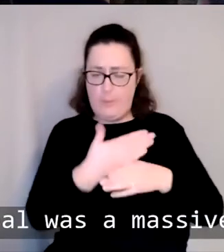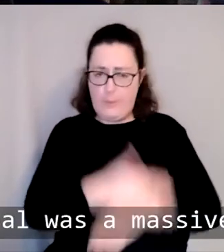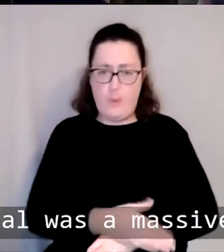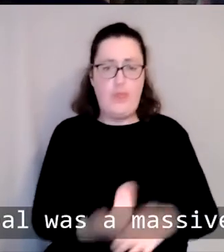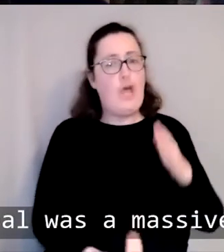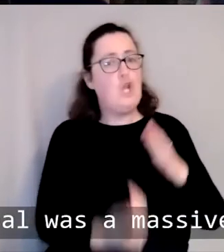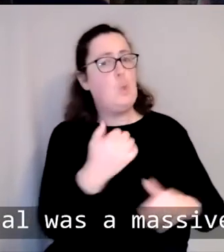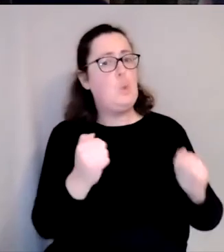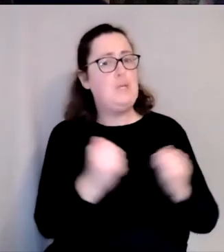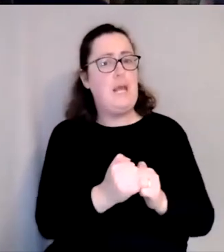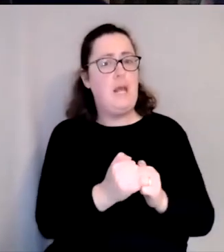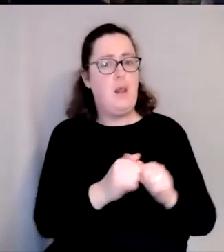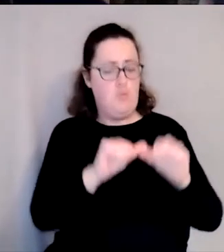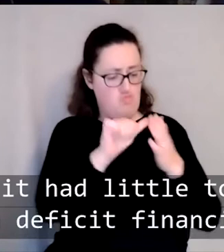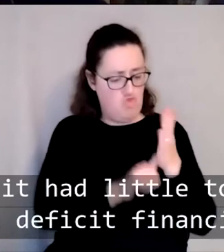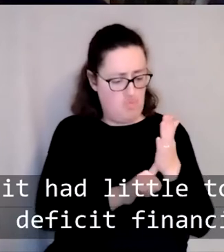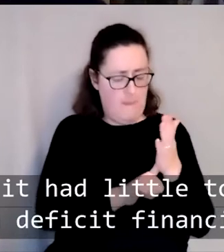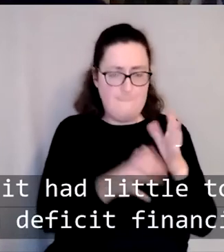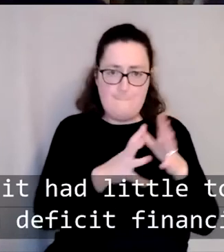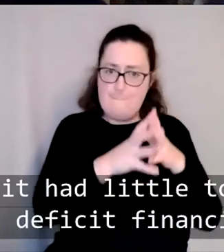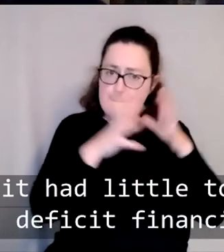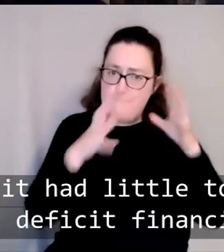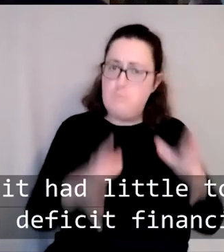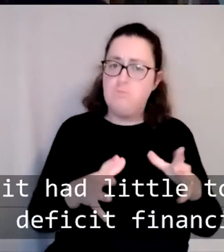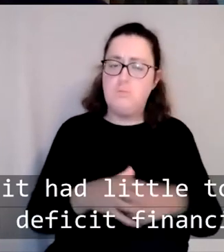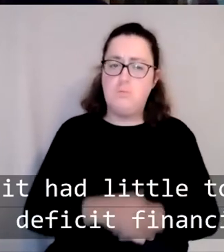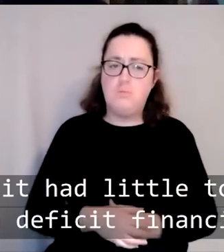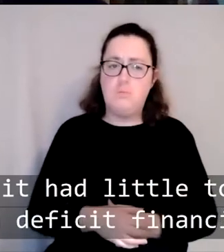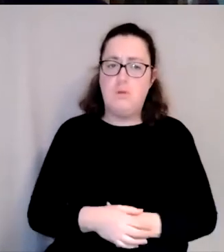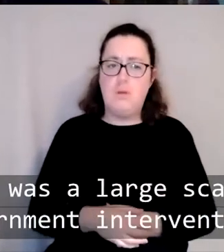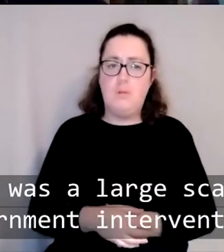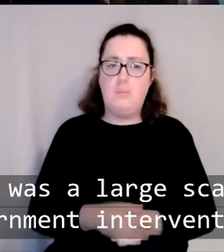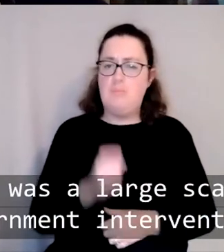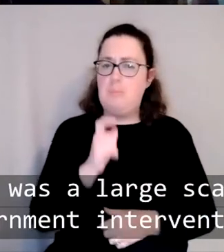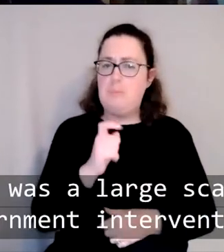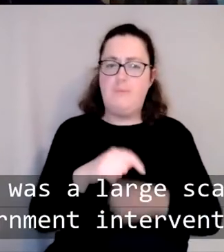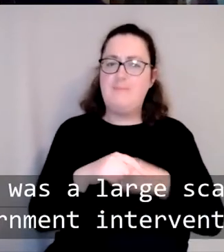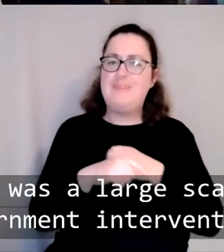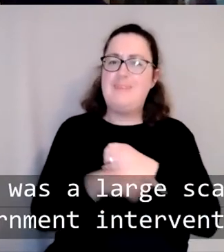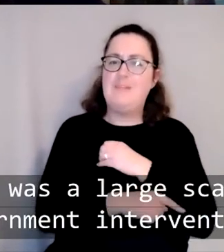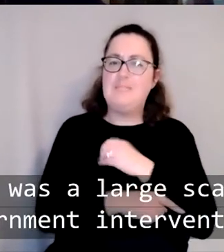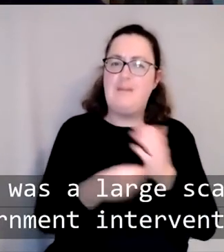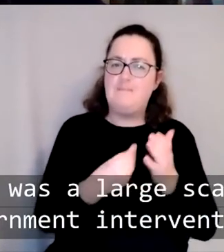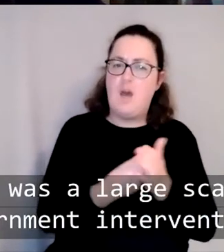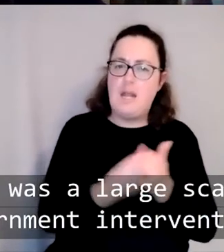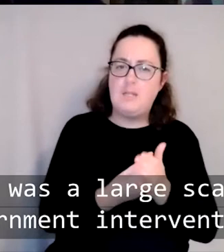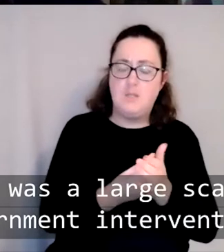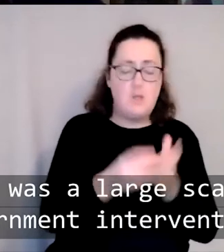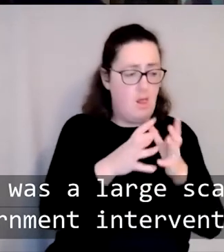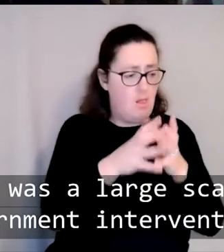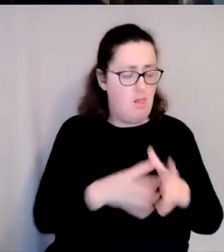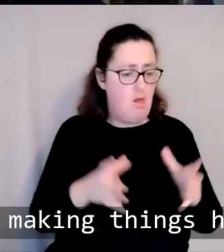a massive program, but it actually, and it had little to do with deficit financing. It was large-scale